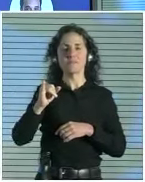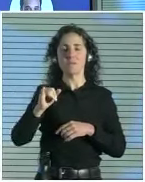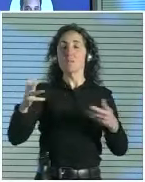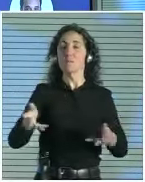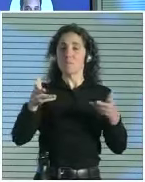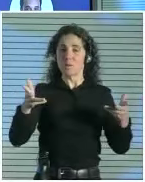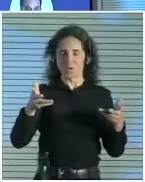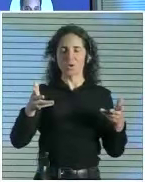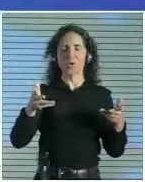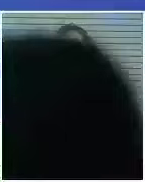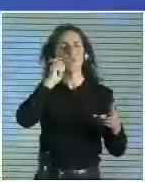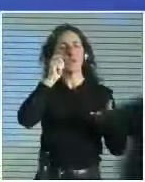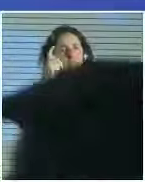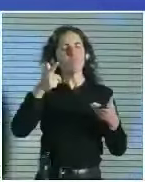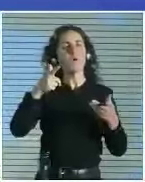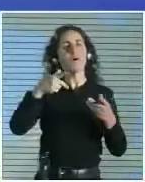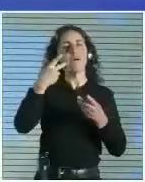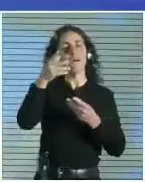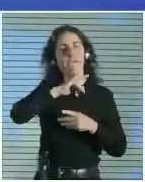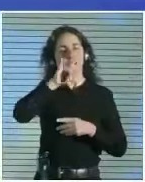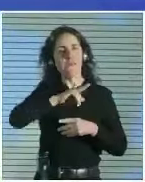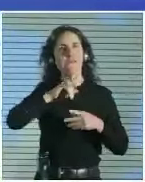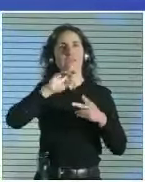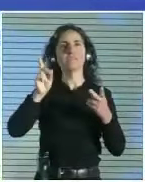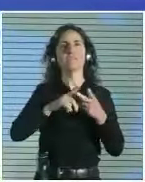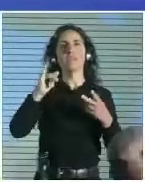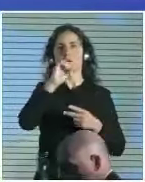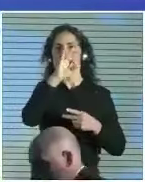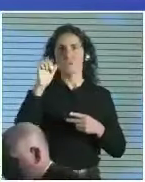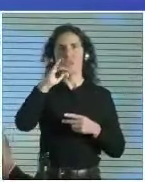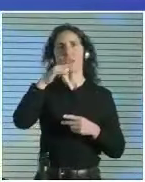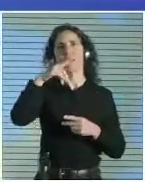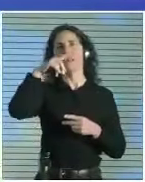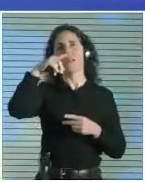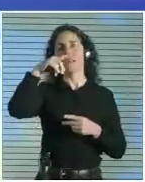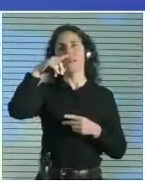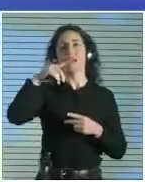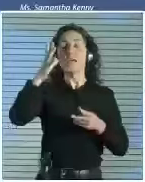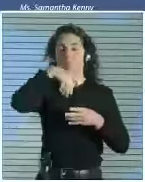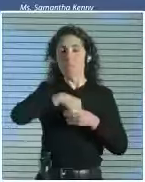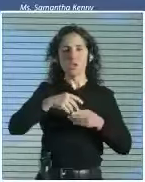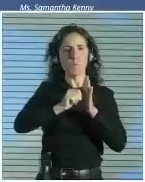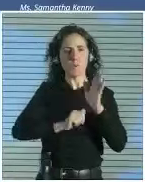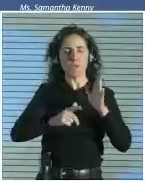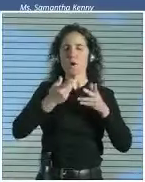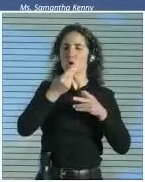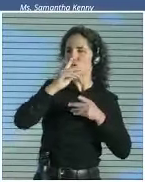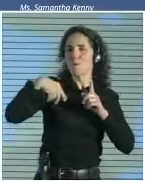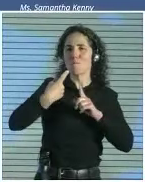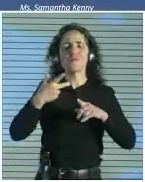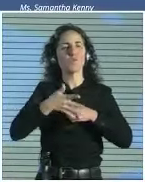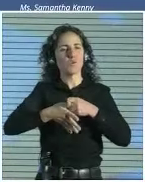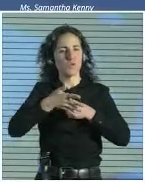Laguna Celis, Head One Planet Network UN Framework of Programs on Sustainable Consumption and Production,